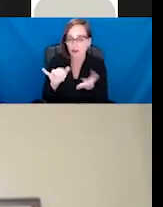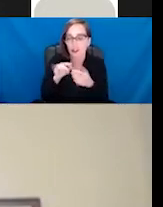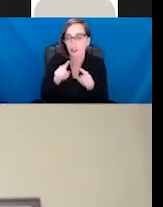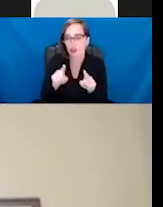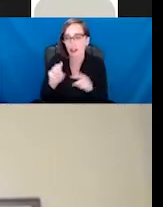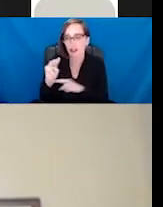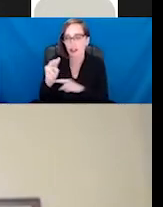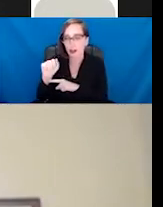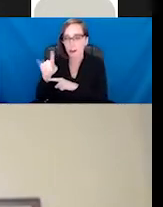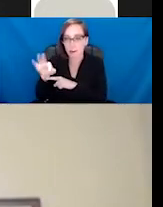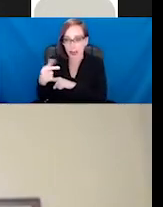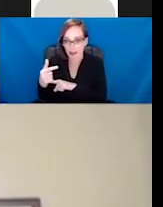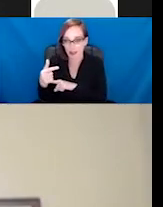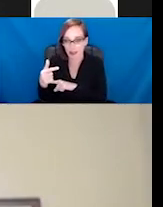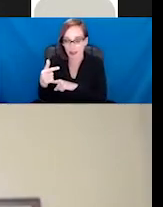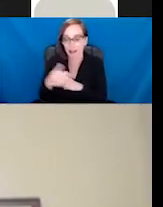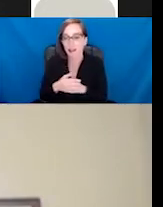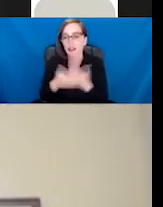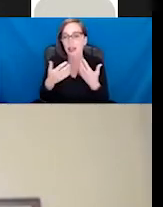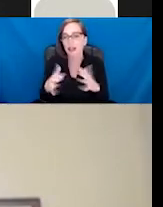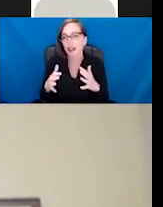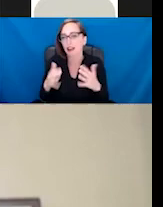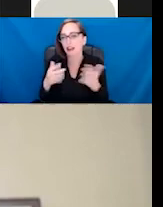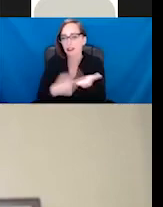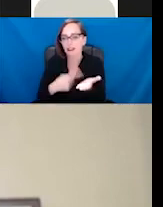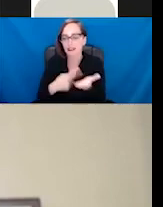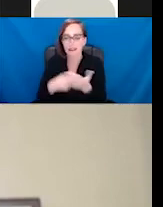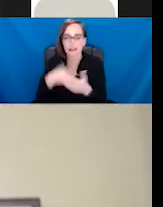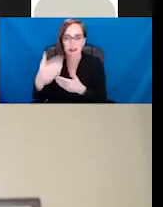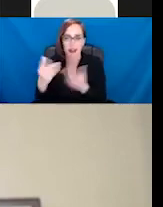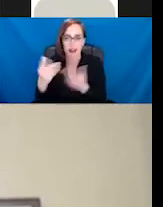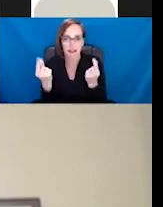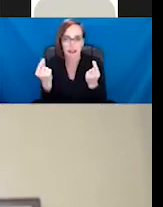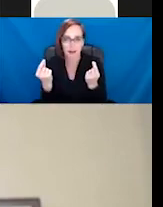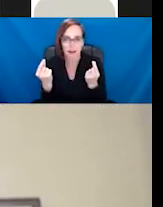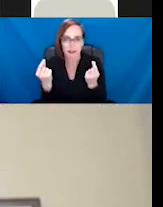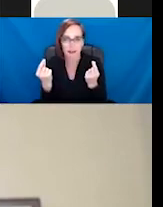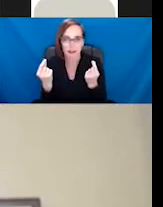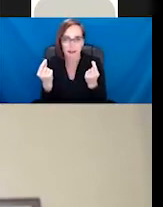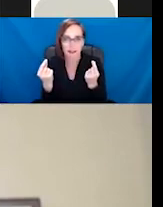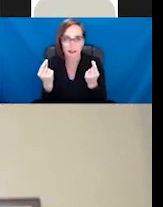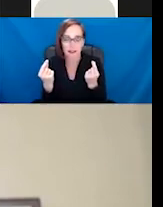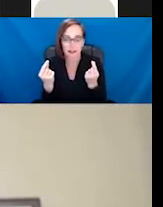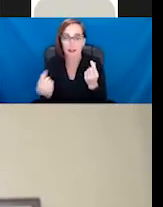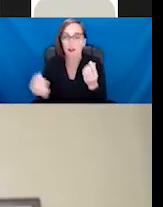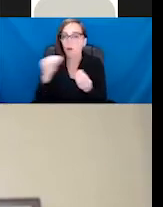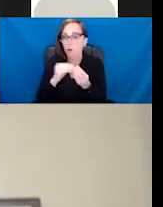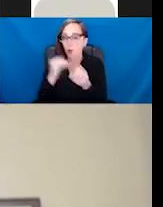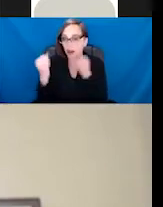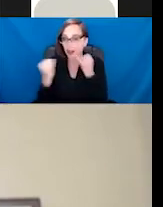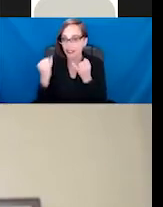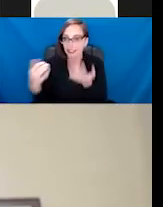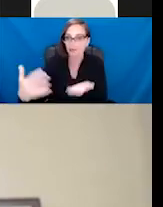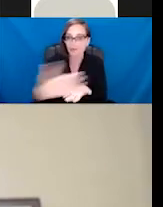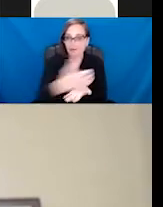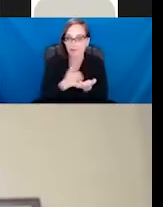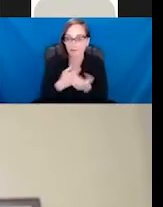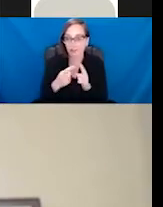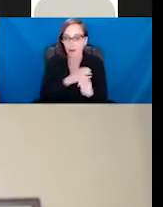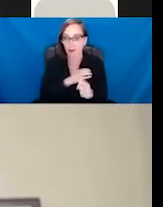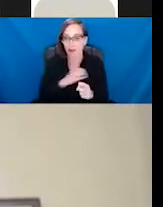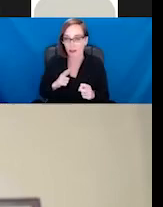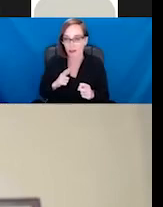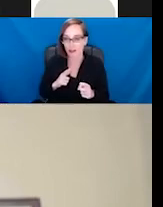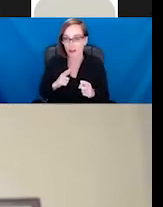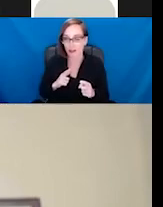we'll, again, talk about some next steps, both for additional idea generation from council members as a whole, as well